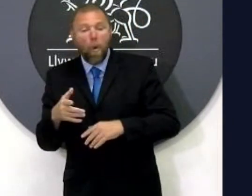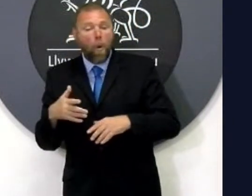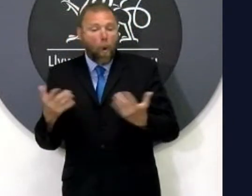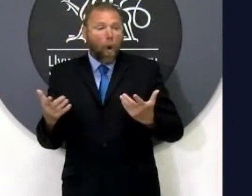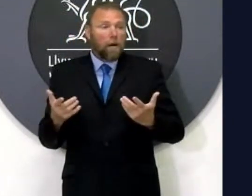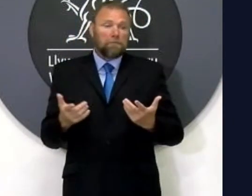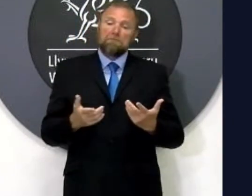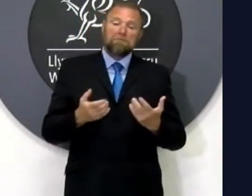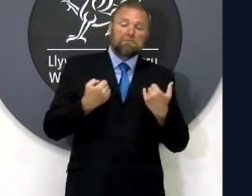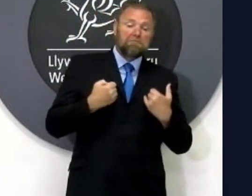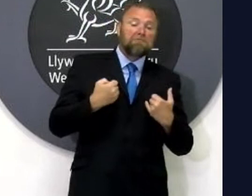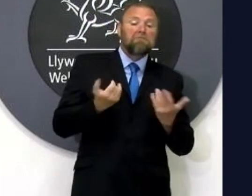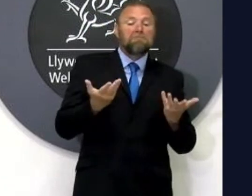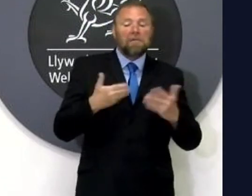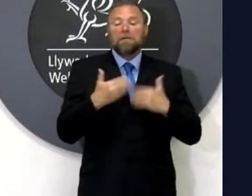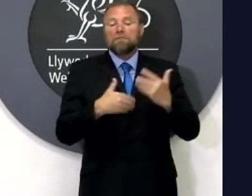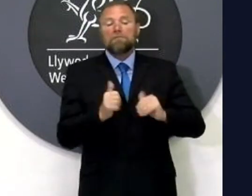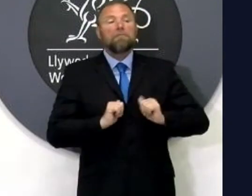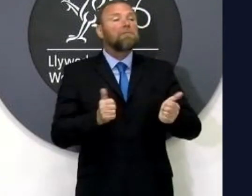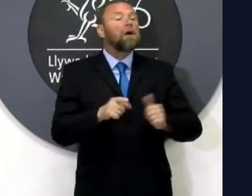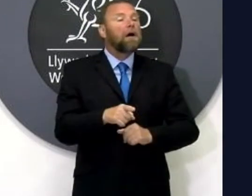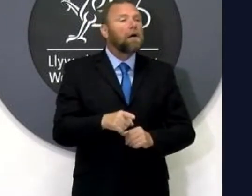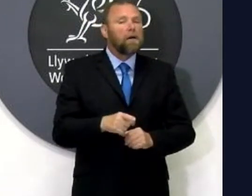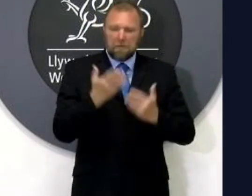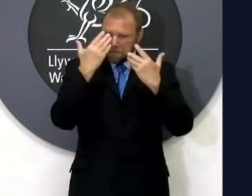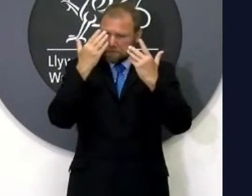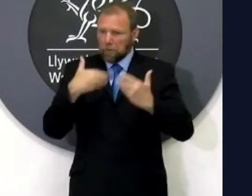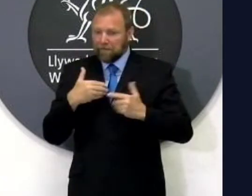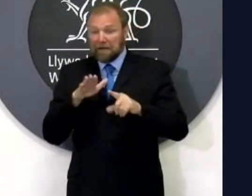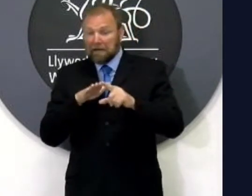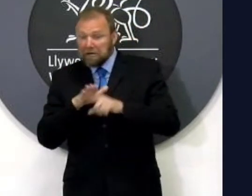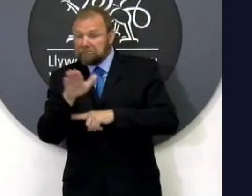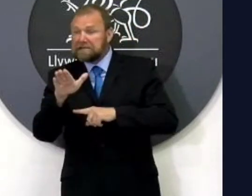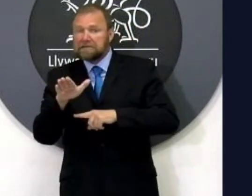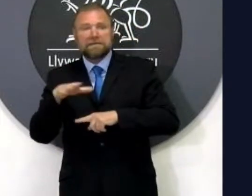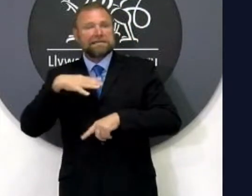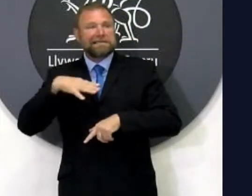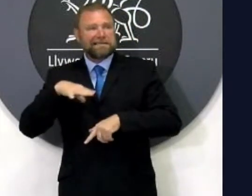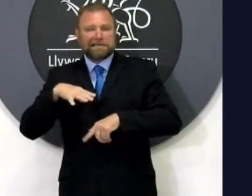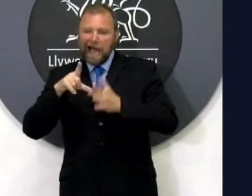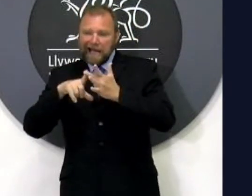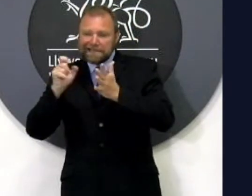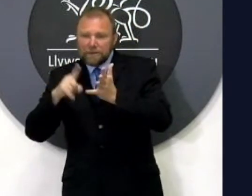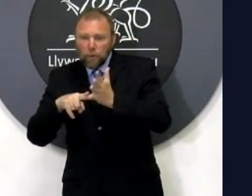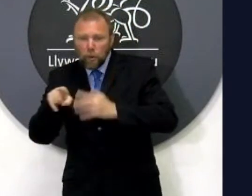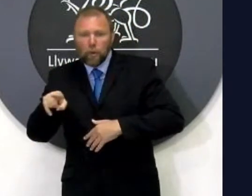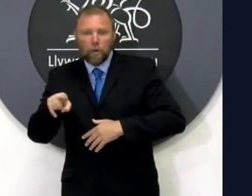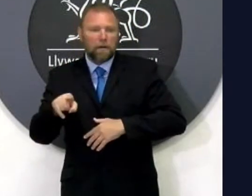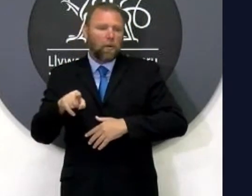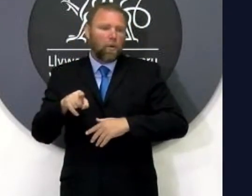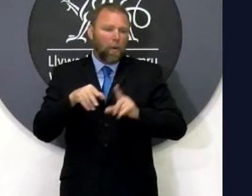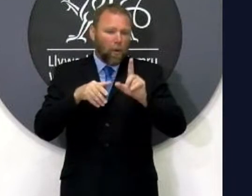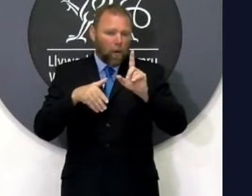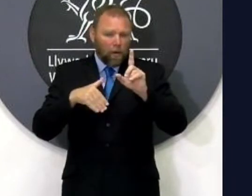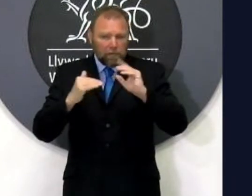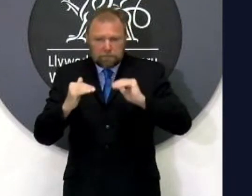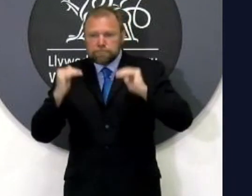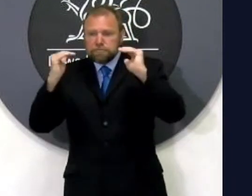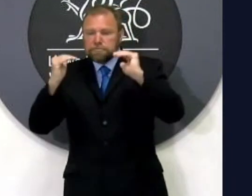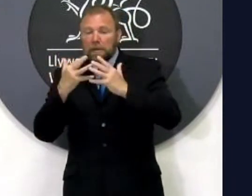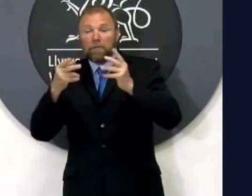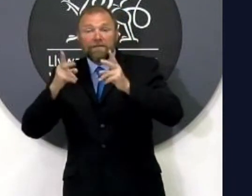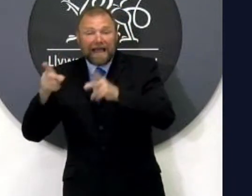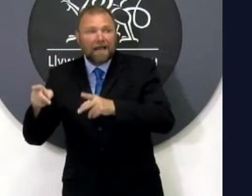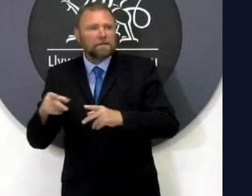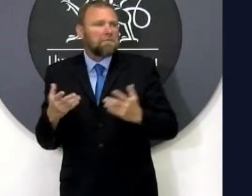care units, and increase in deaths. And so, as I say, we need to kind of see what happens, what the picture is over the next few weeks in England, really. There's no hard